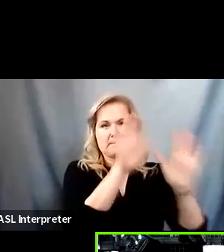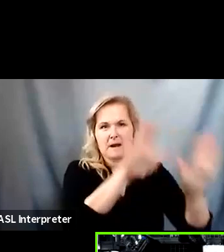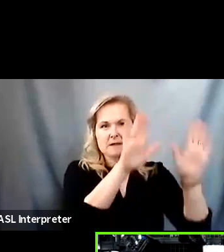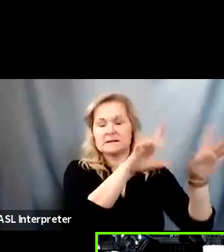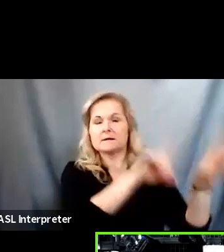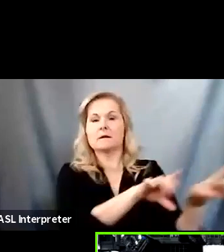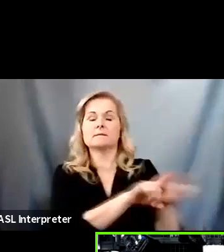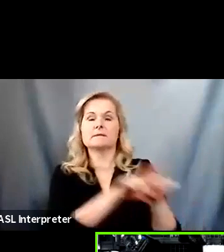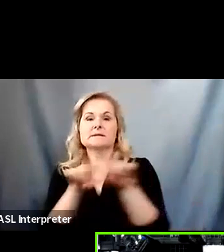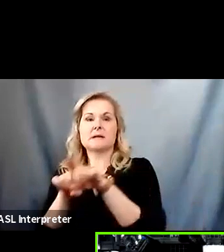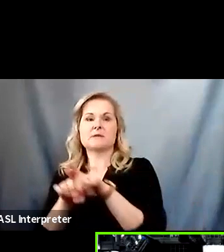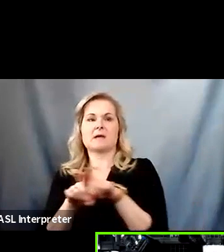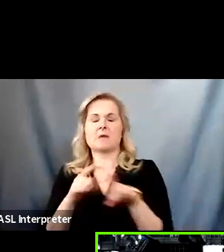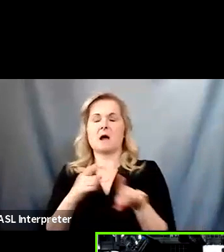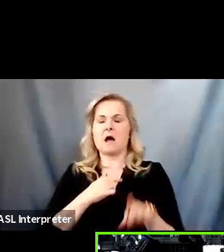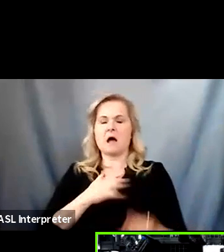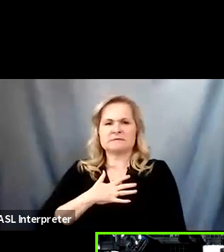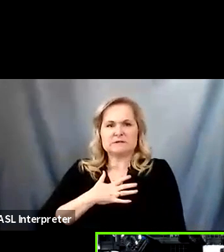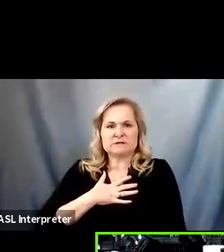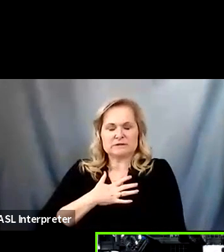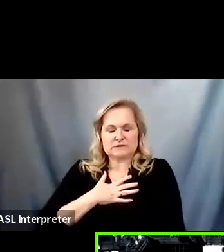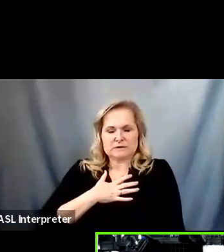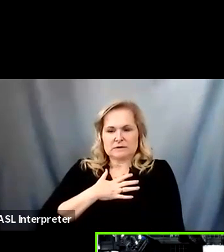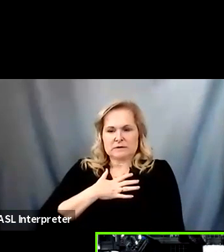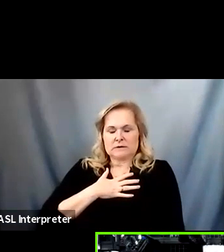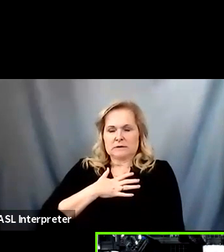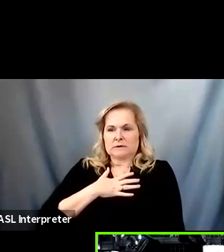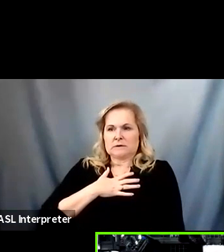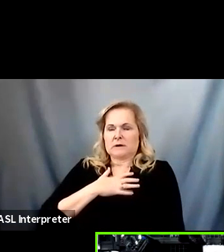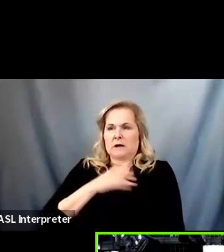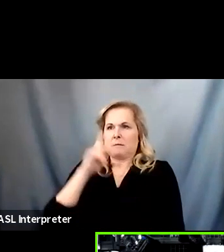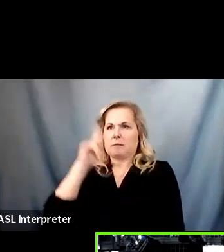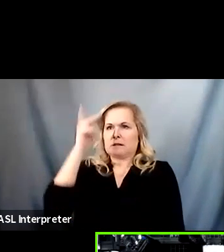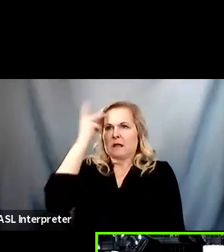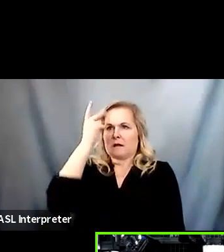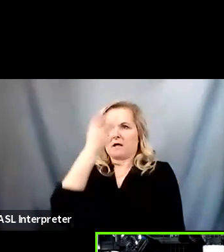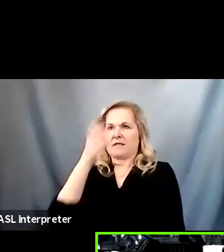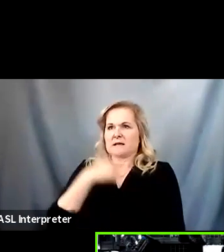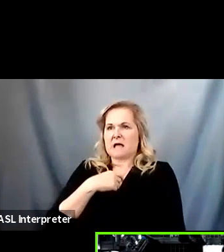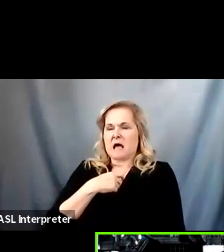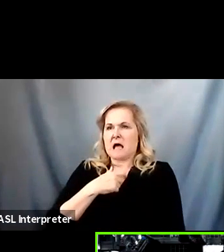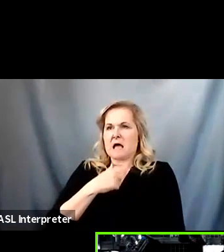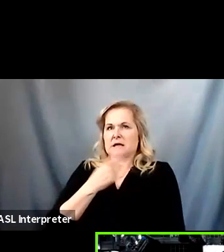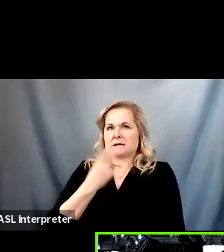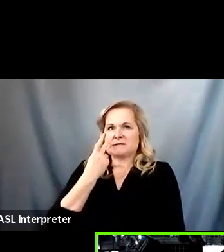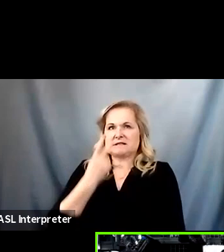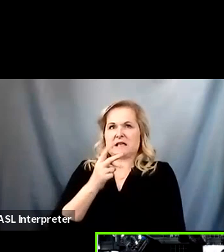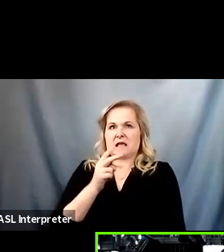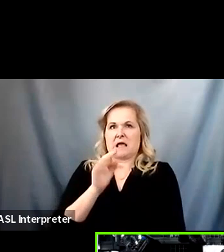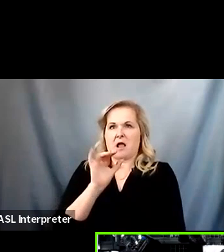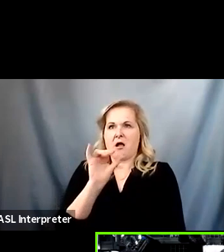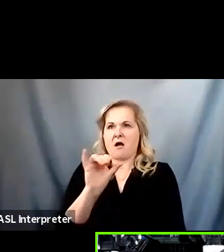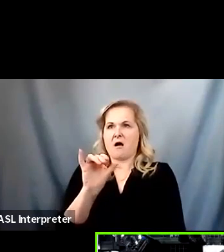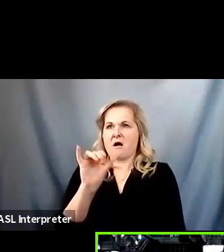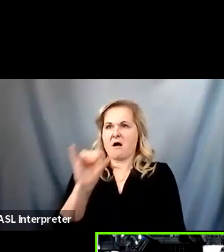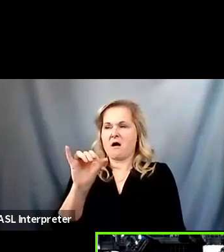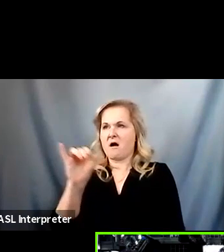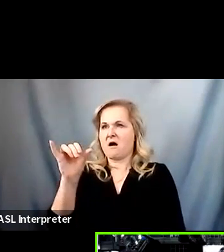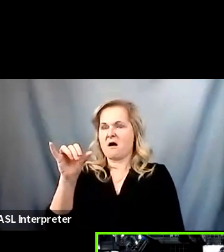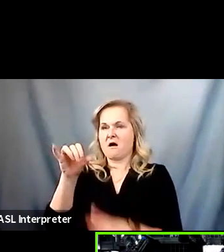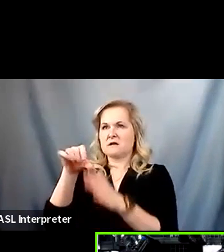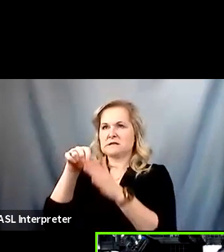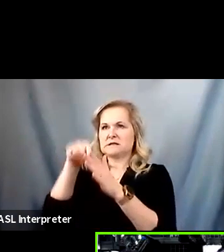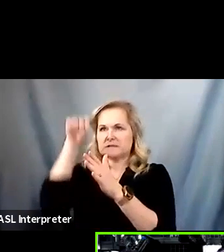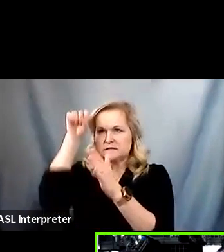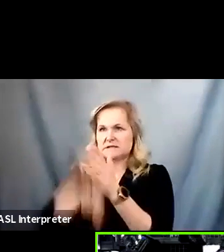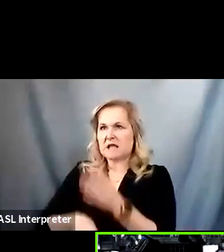I am so deeply troubled by political things that I'm seeing, by some real deep misinformation and